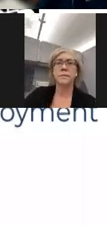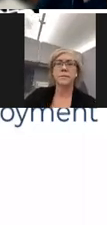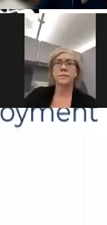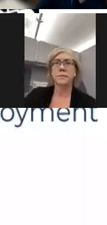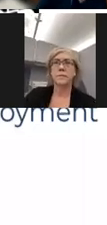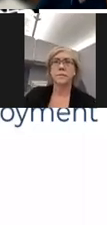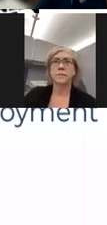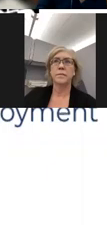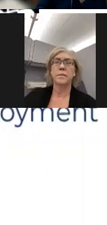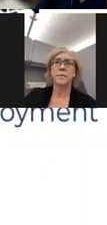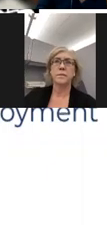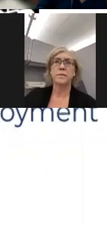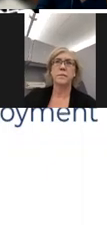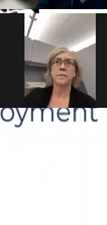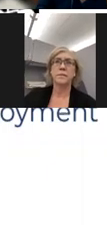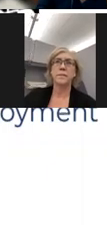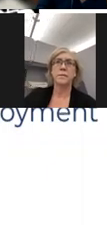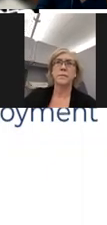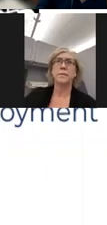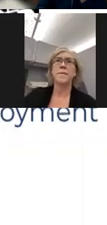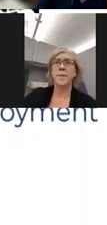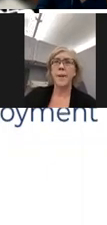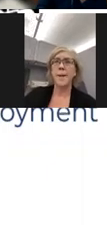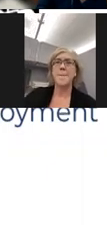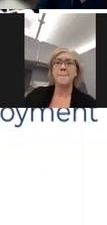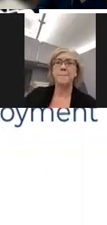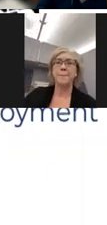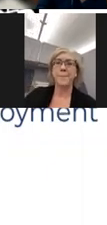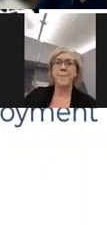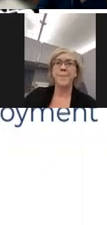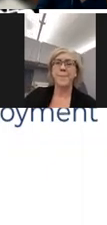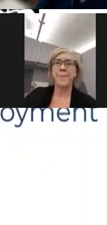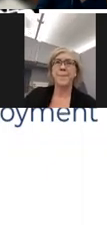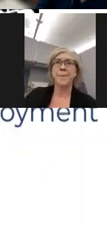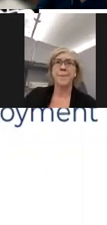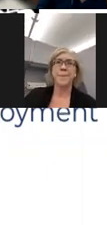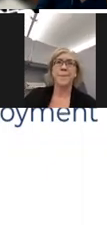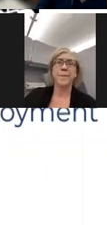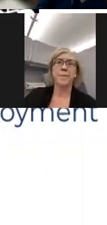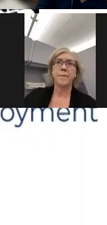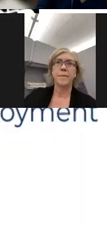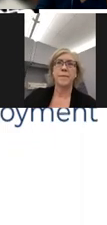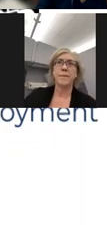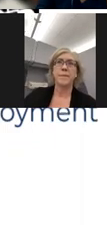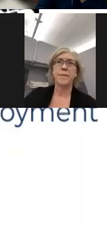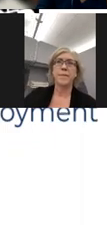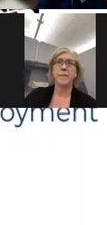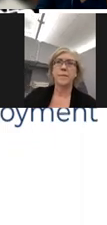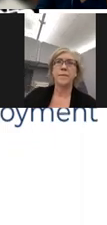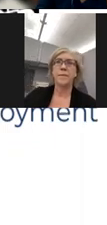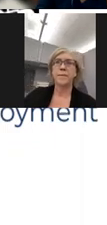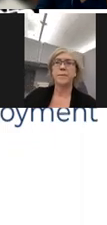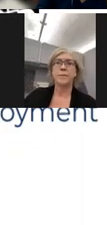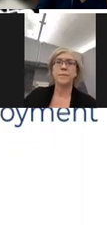network and look for a job. You know, what's the hidden job market type of thing? What's the other things you can do versus just